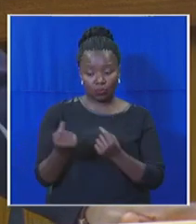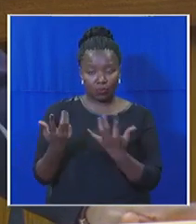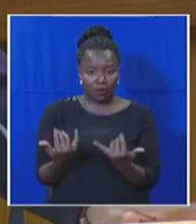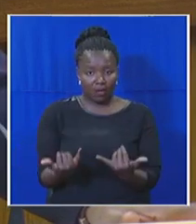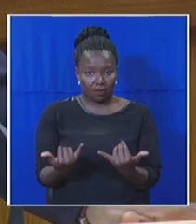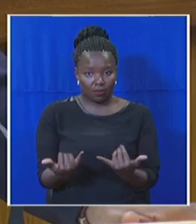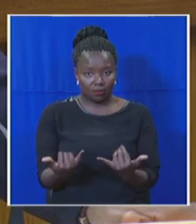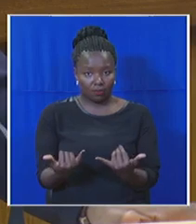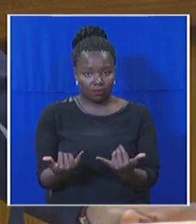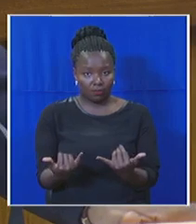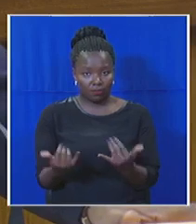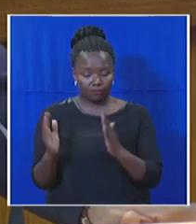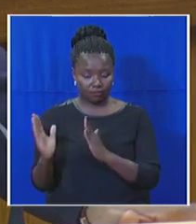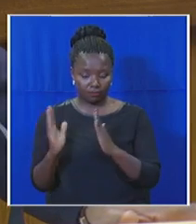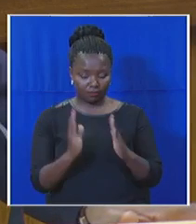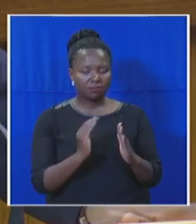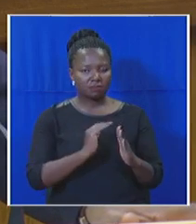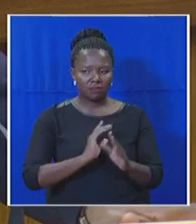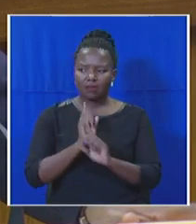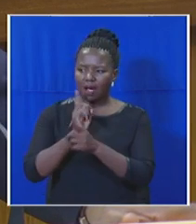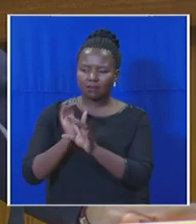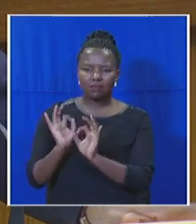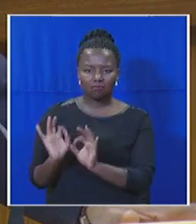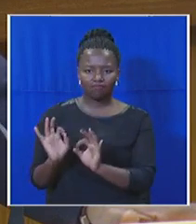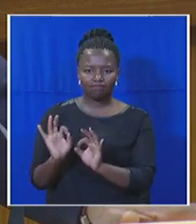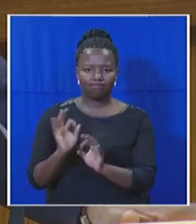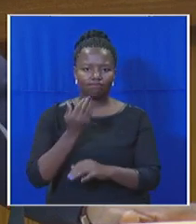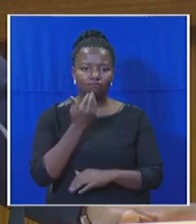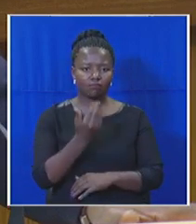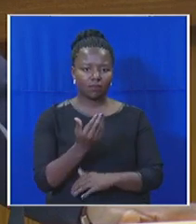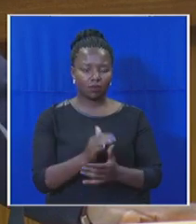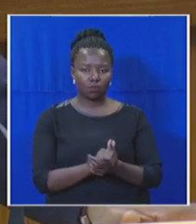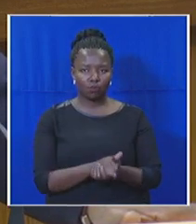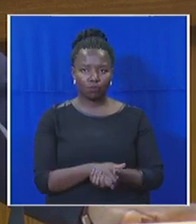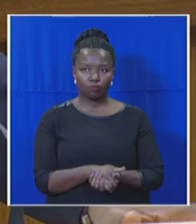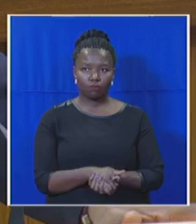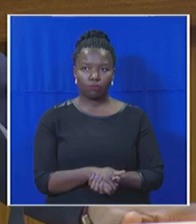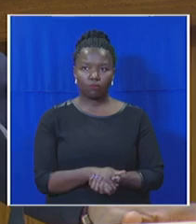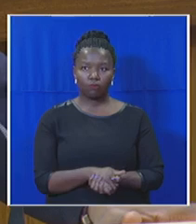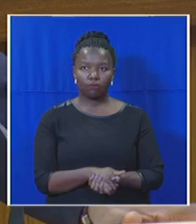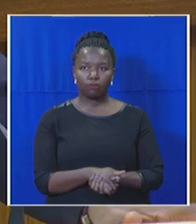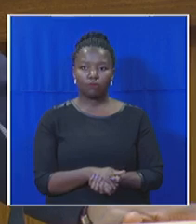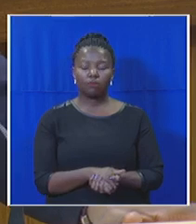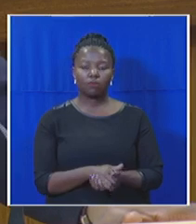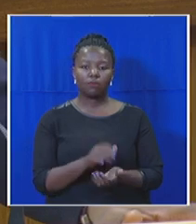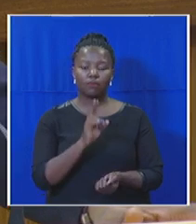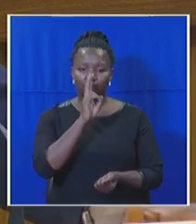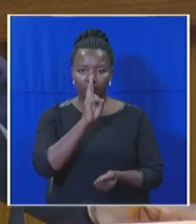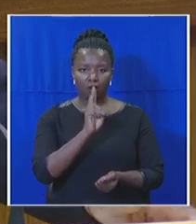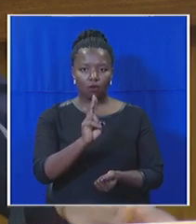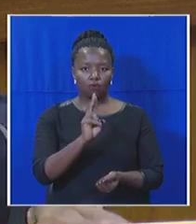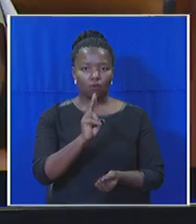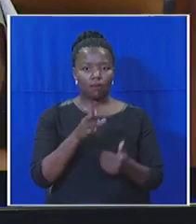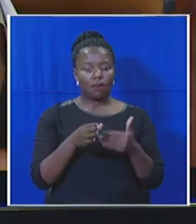So that is the answer to your question, Honorable Member. Honorable members, before